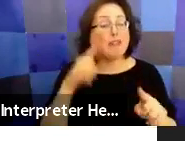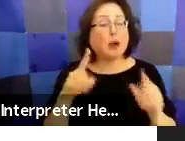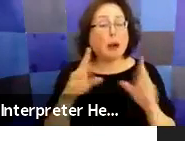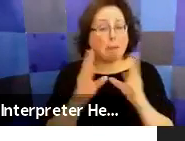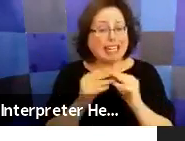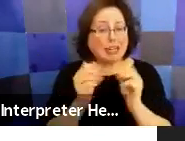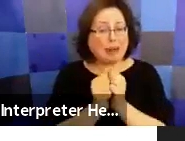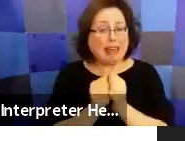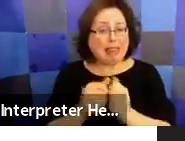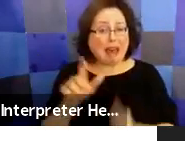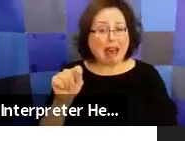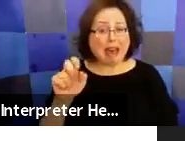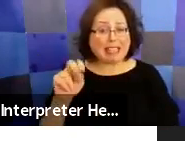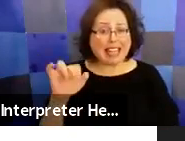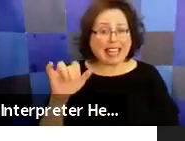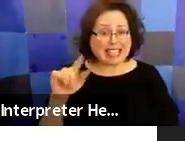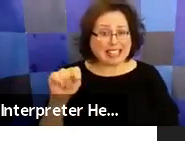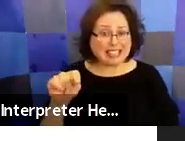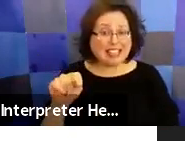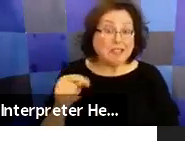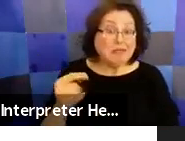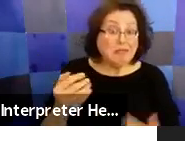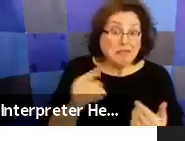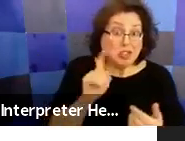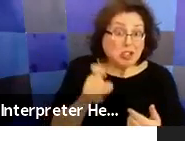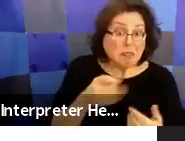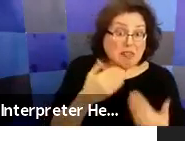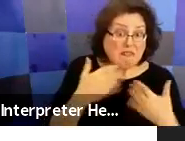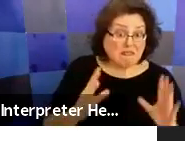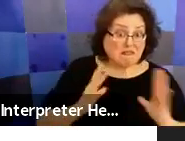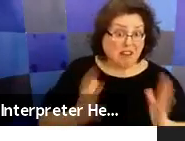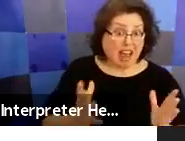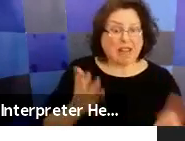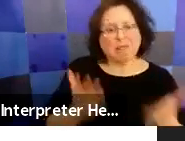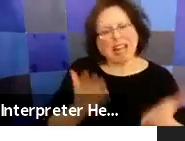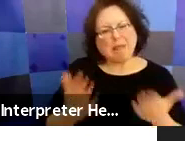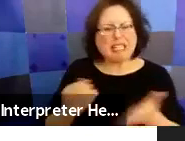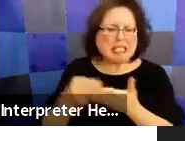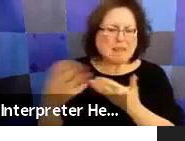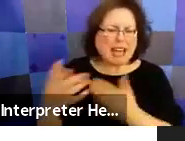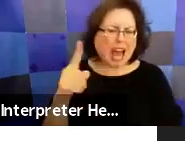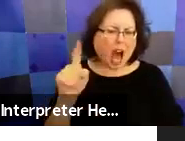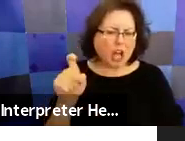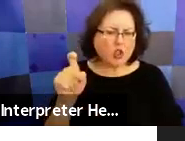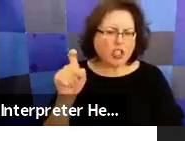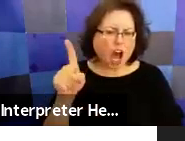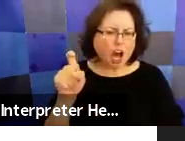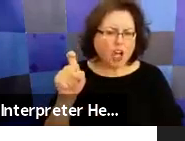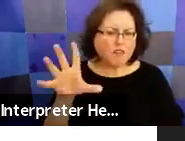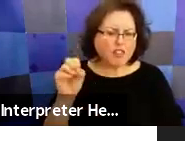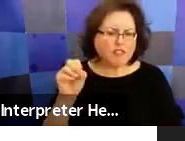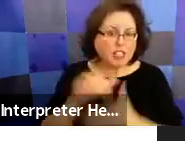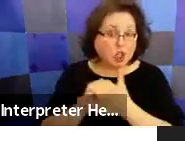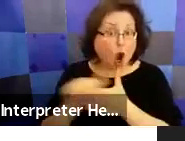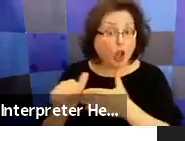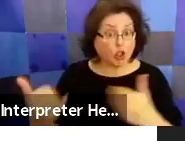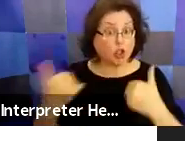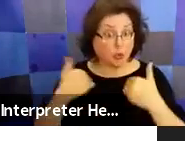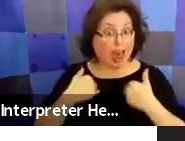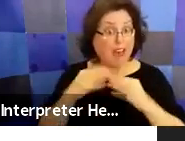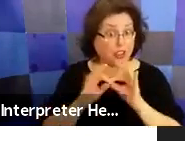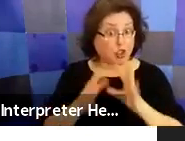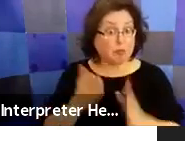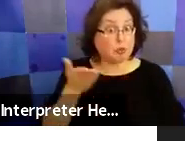tenant should be okay. And so you may spend, you know, $100 to $150 to have an interpreter with you